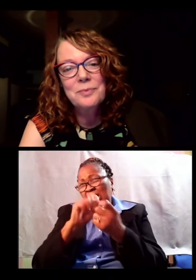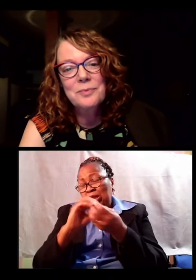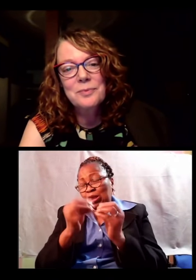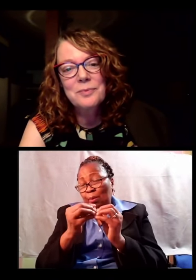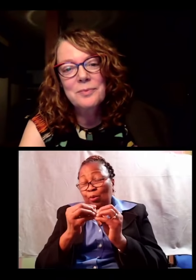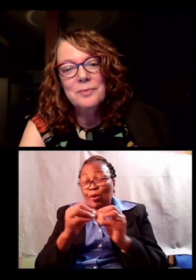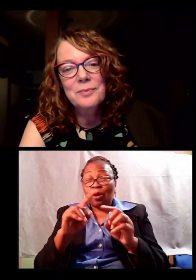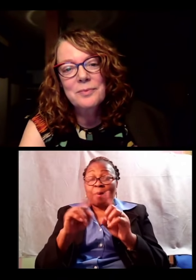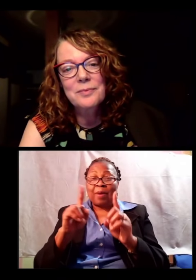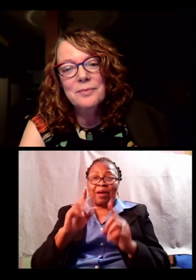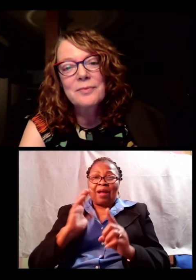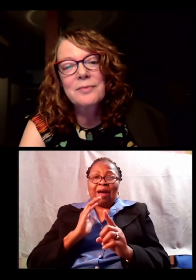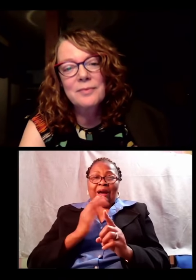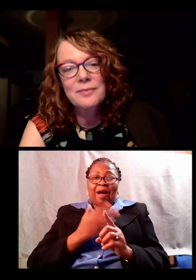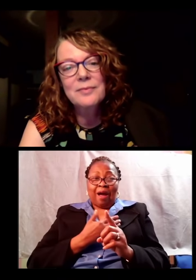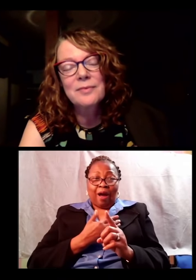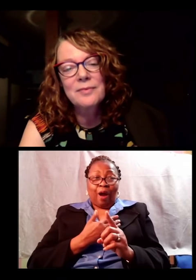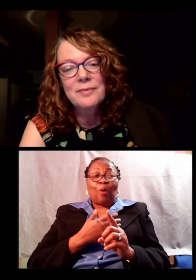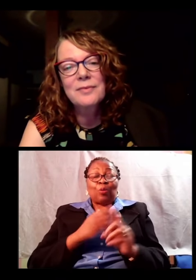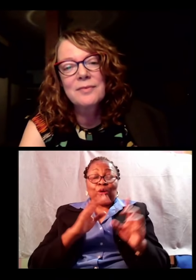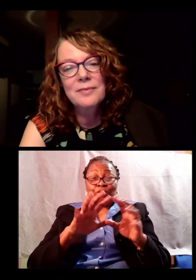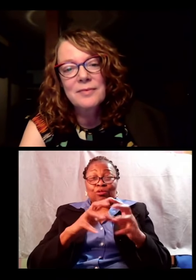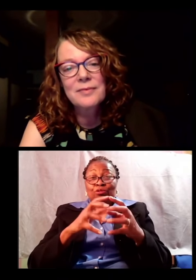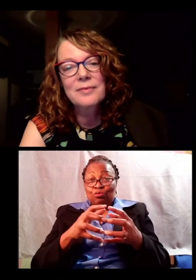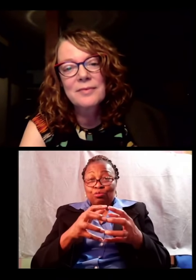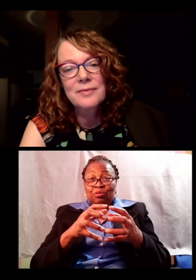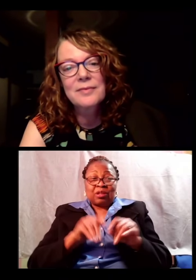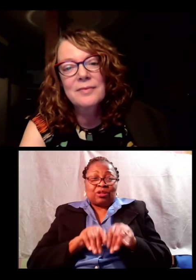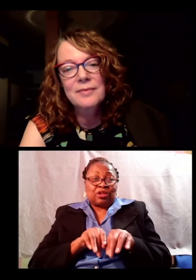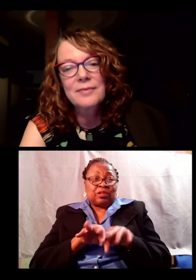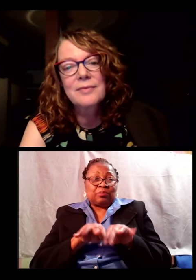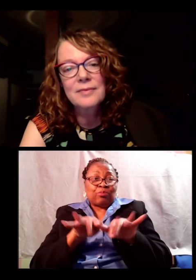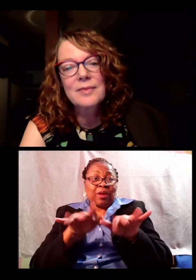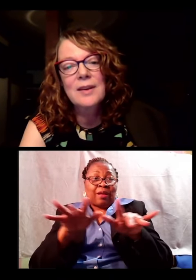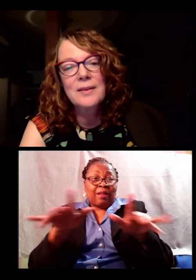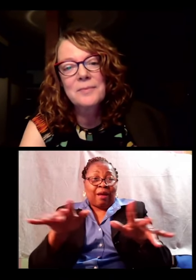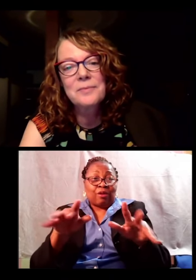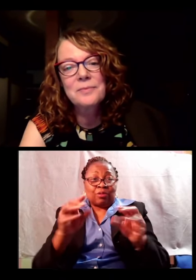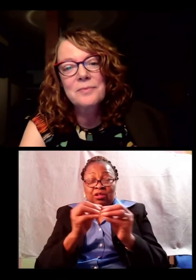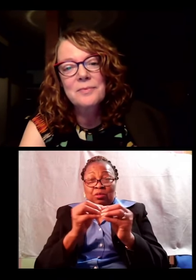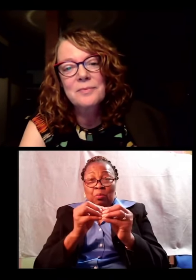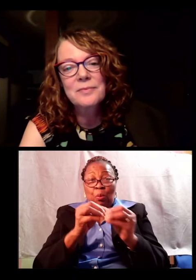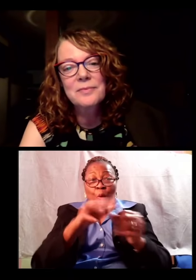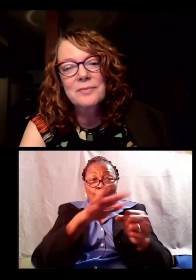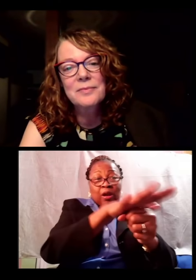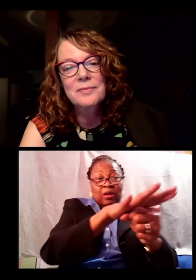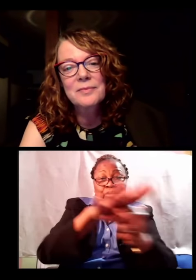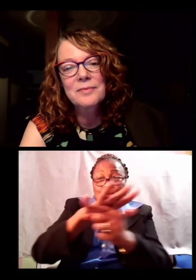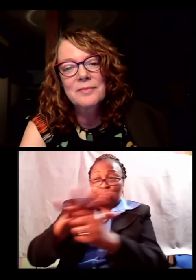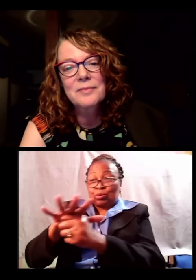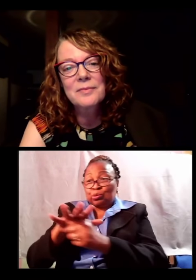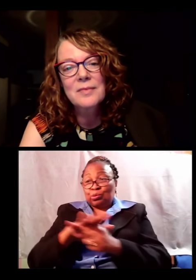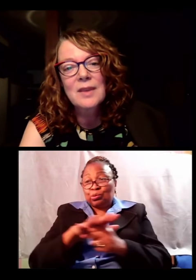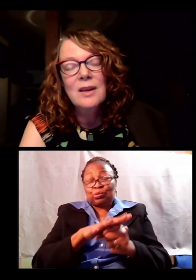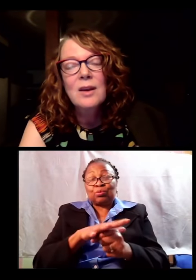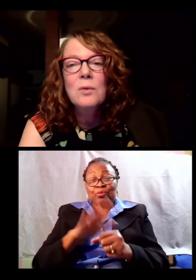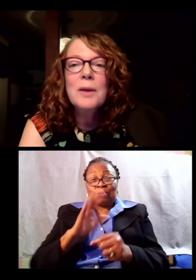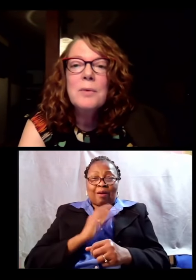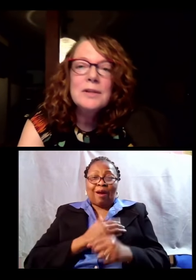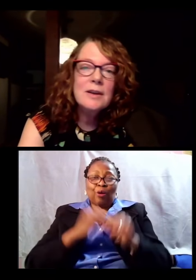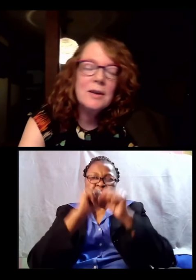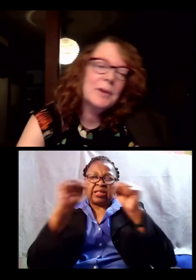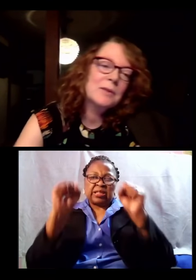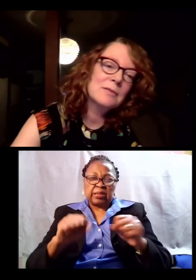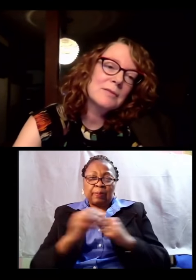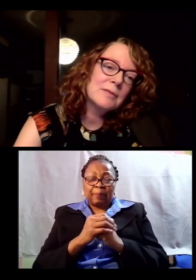our things are spread out into more baskets. So yeah, it's the party system. Well,